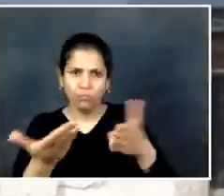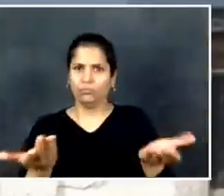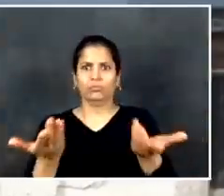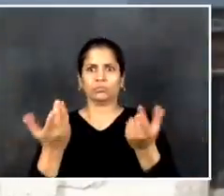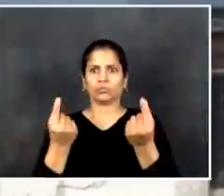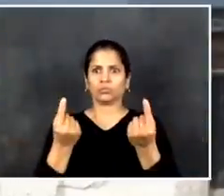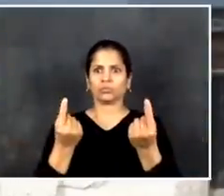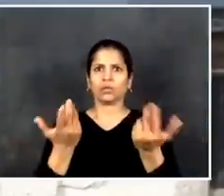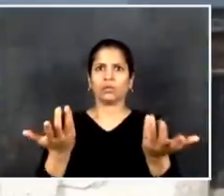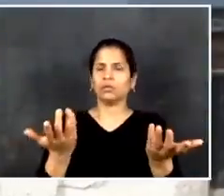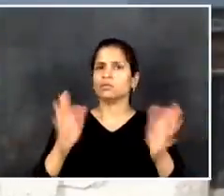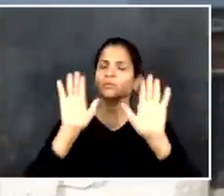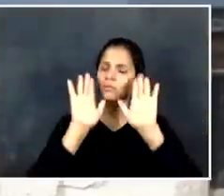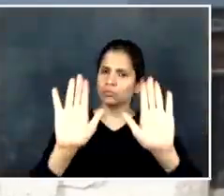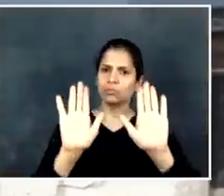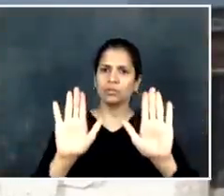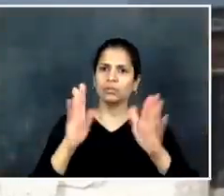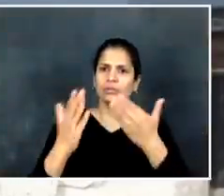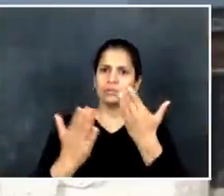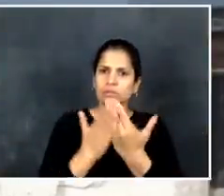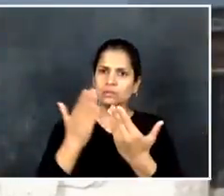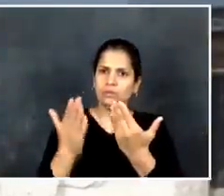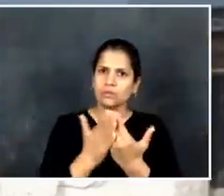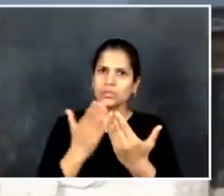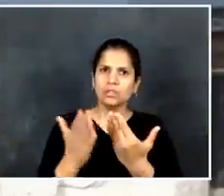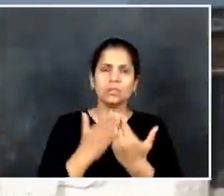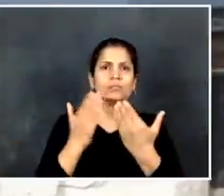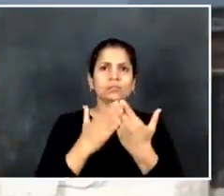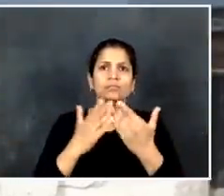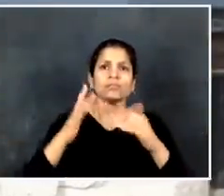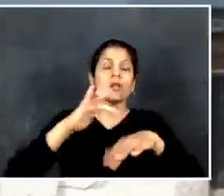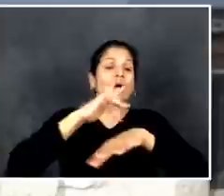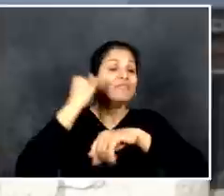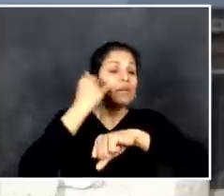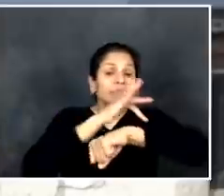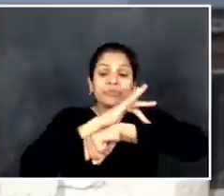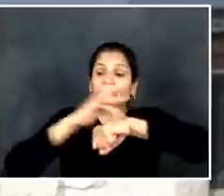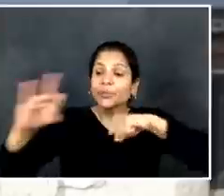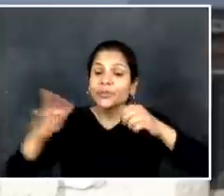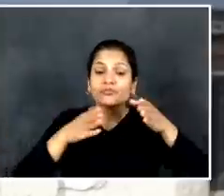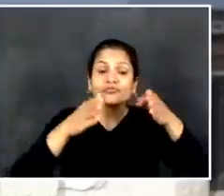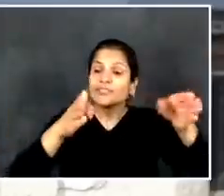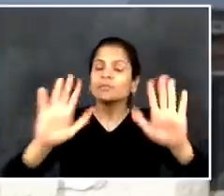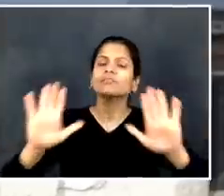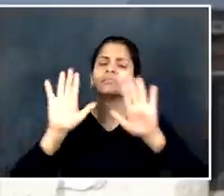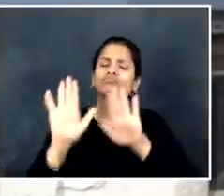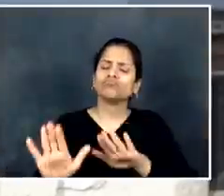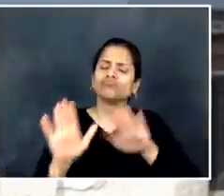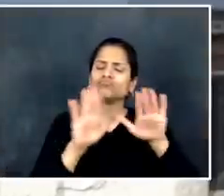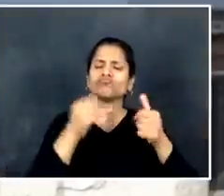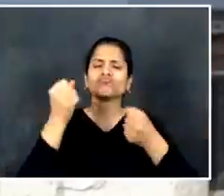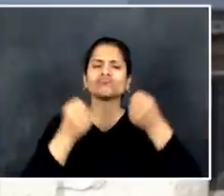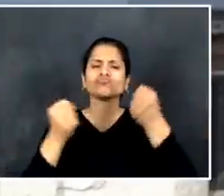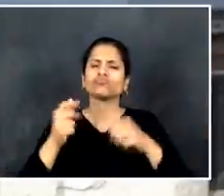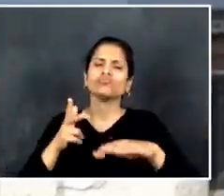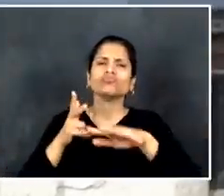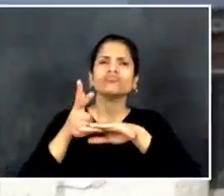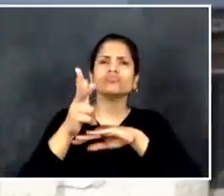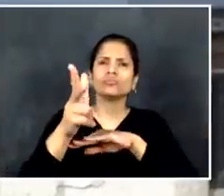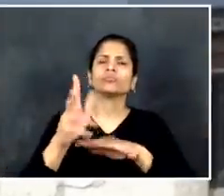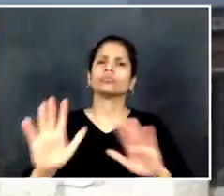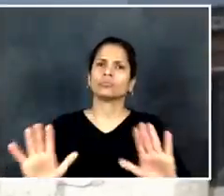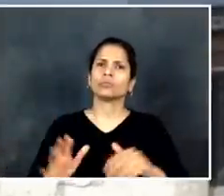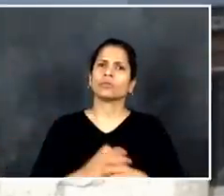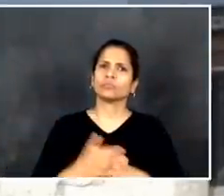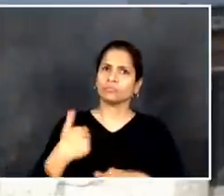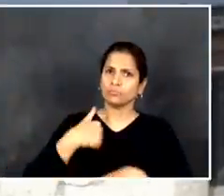cars on the road, you've got to protect yourself and others. The second point is the NYPD has been instructed to crack down, as is always the case, and the NYPD